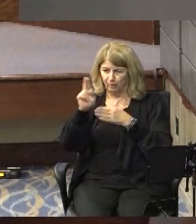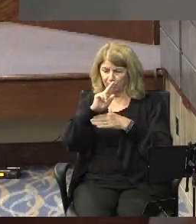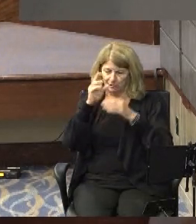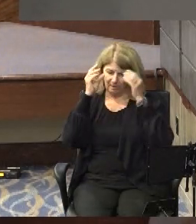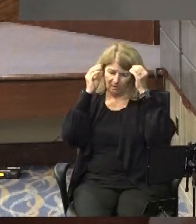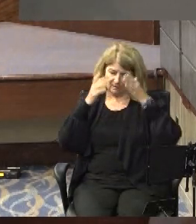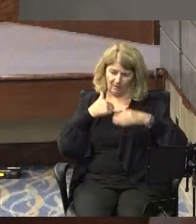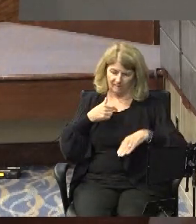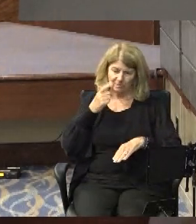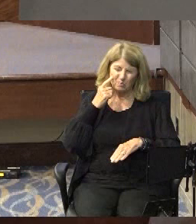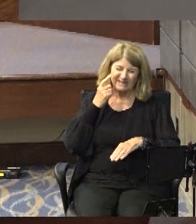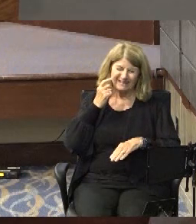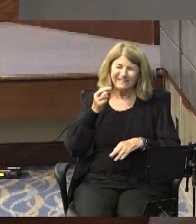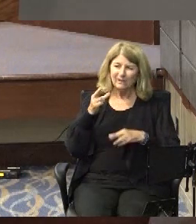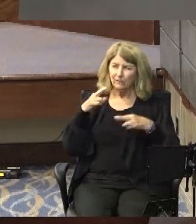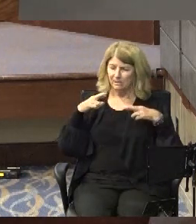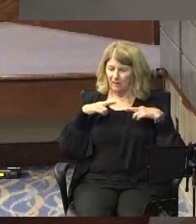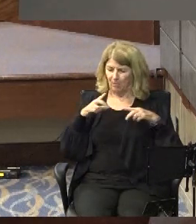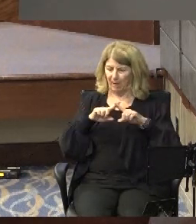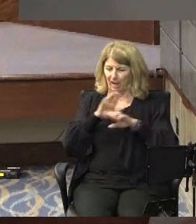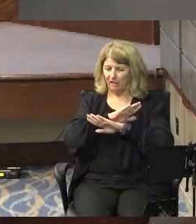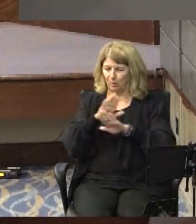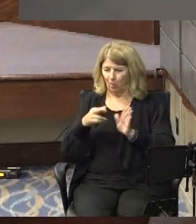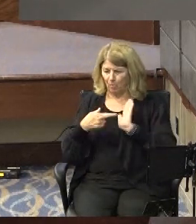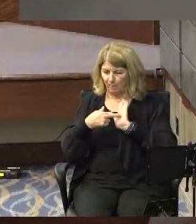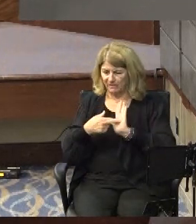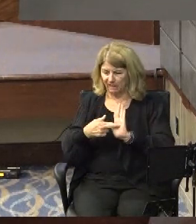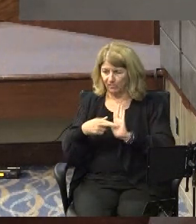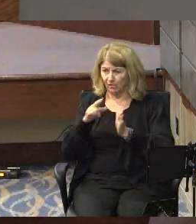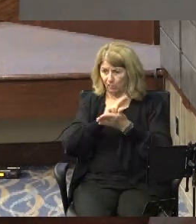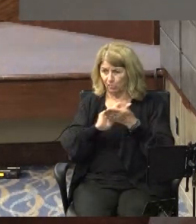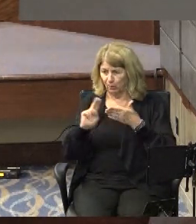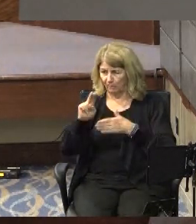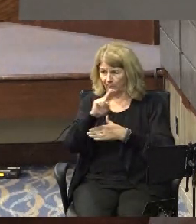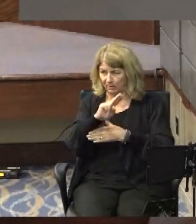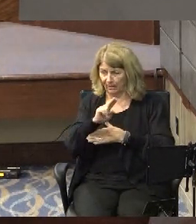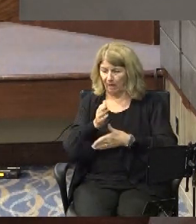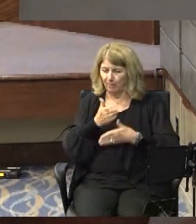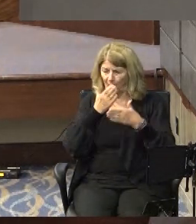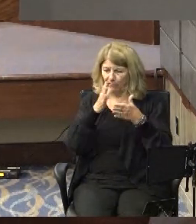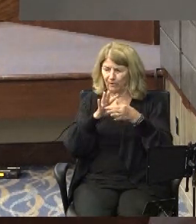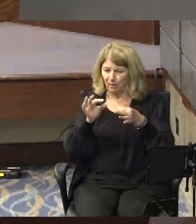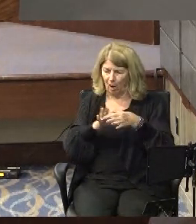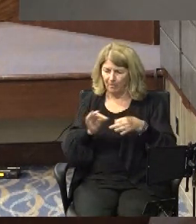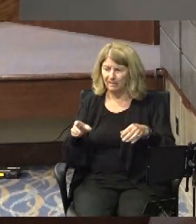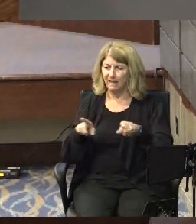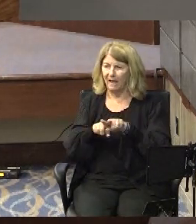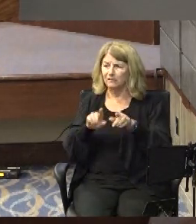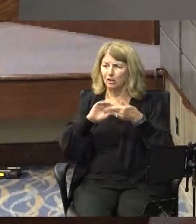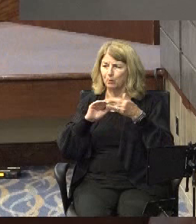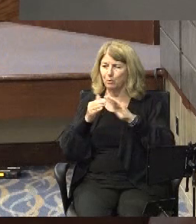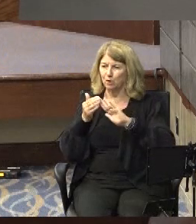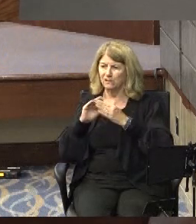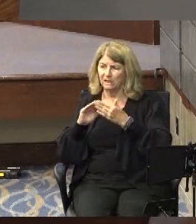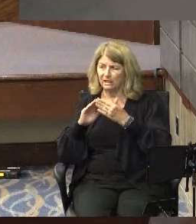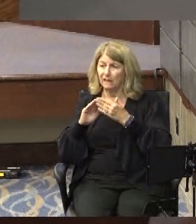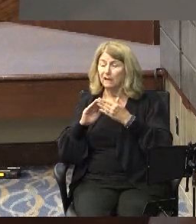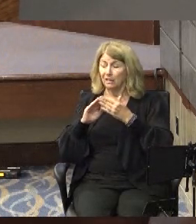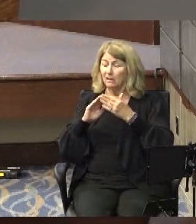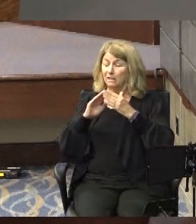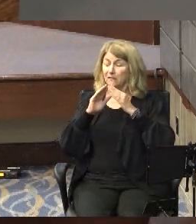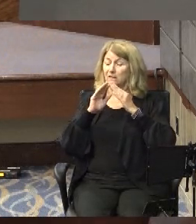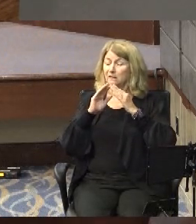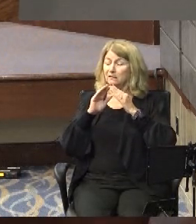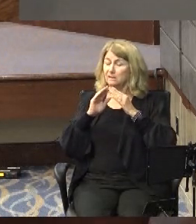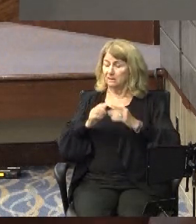recently retired, though, I do not represent the university. Rather, I'm offering comments as a community citizen who is concerned with